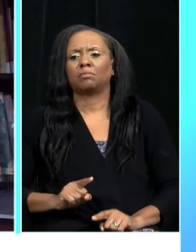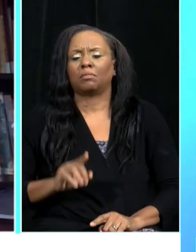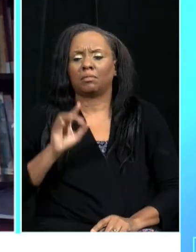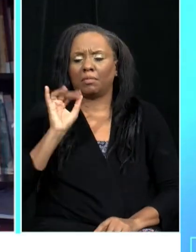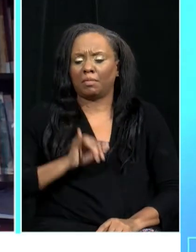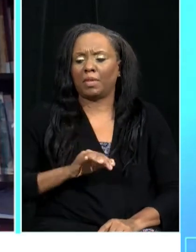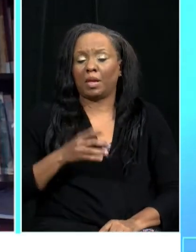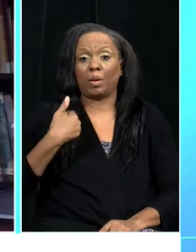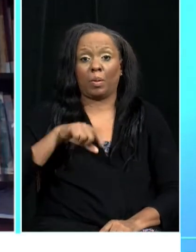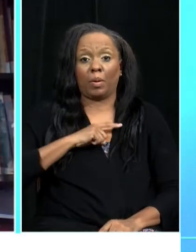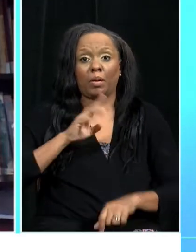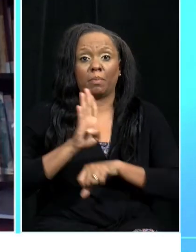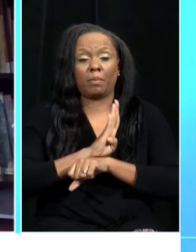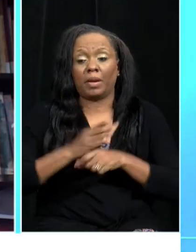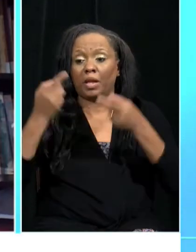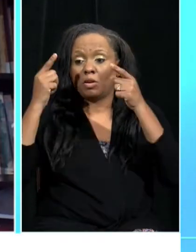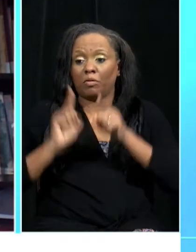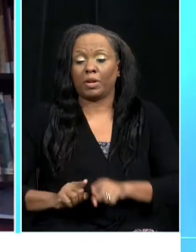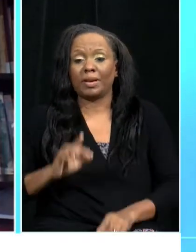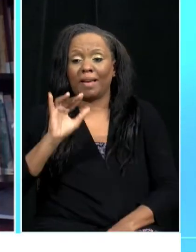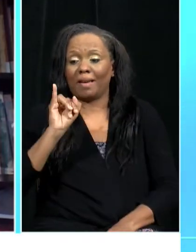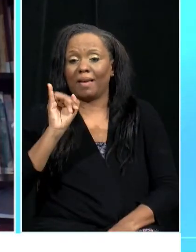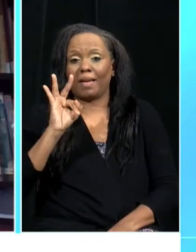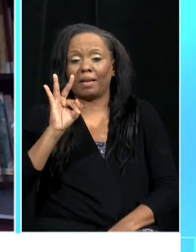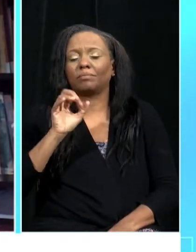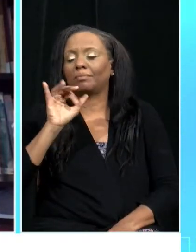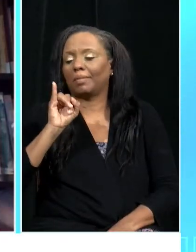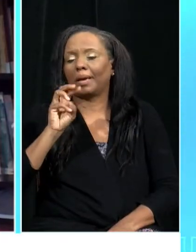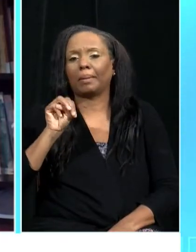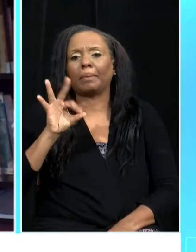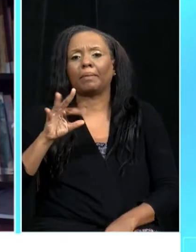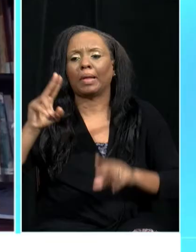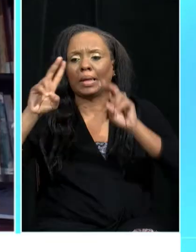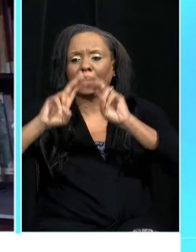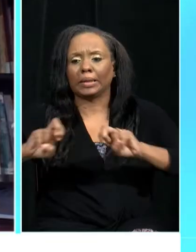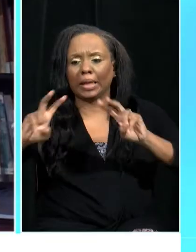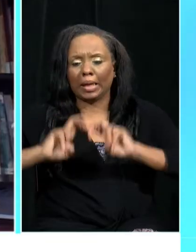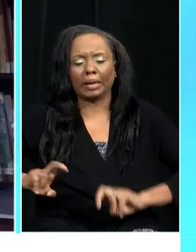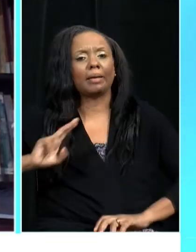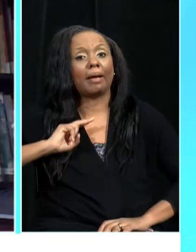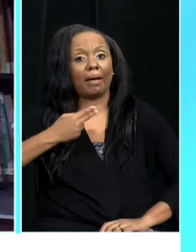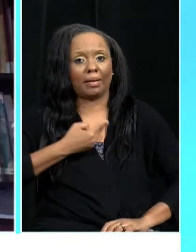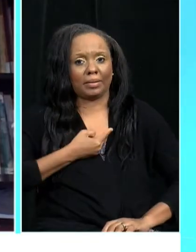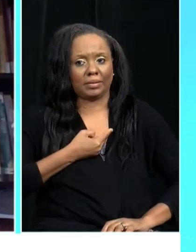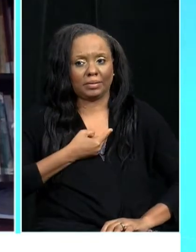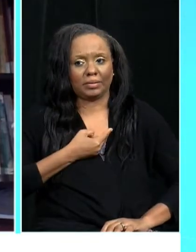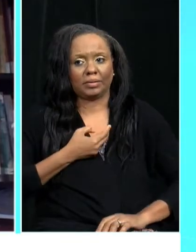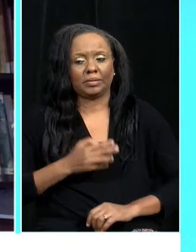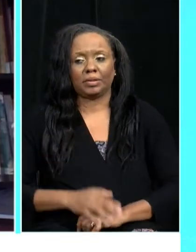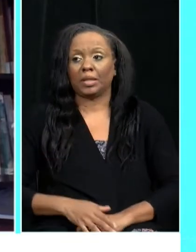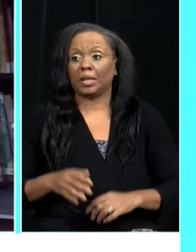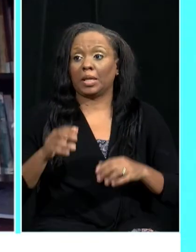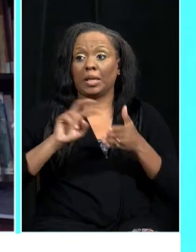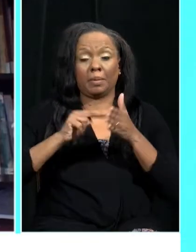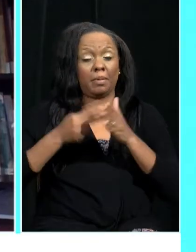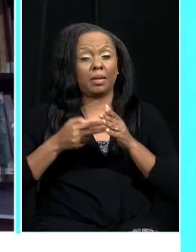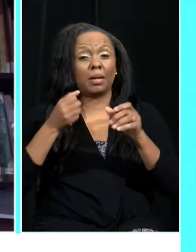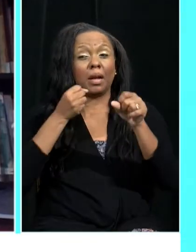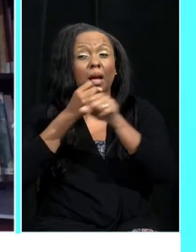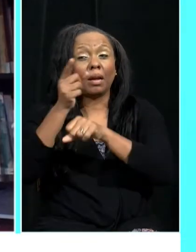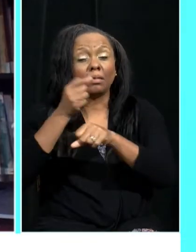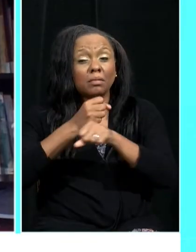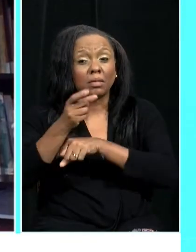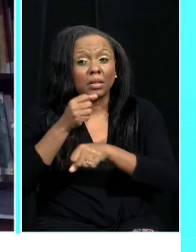international community. So one of the functions of the IMF is country surveillance, where every year